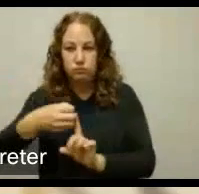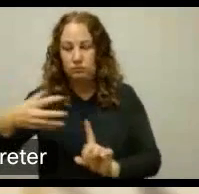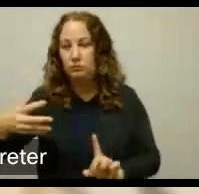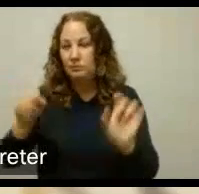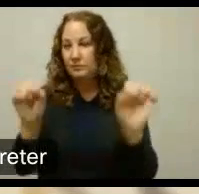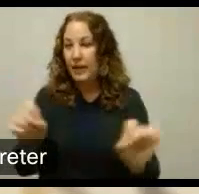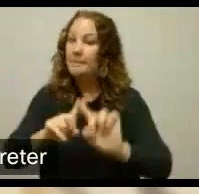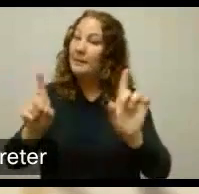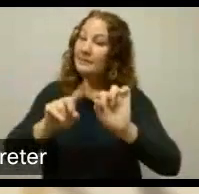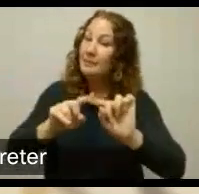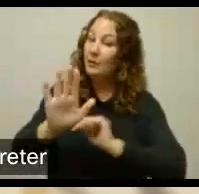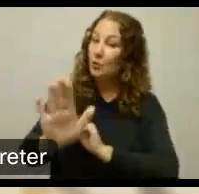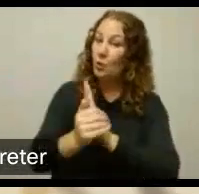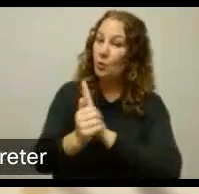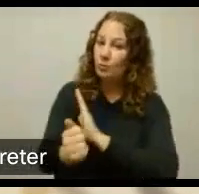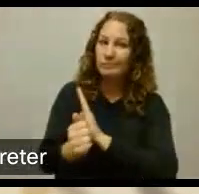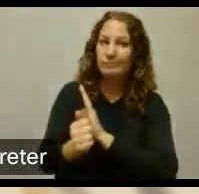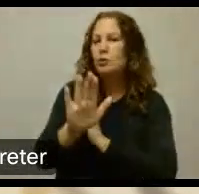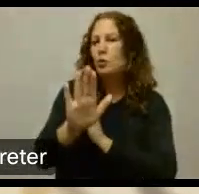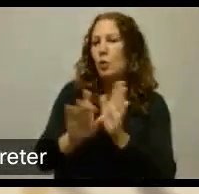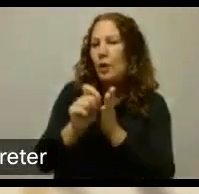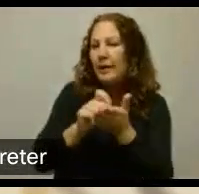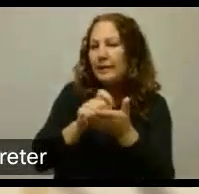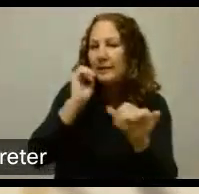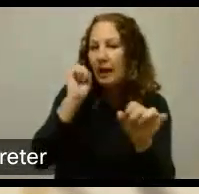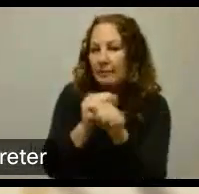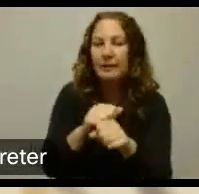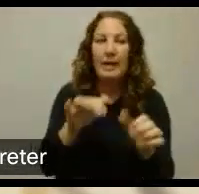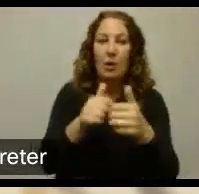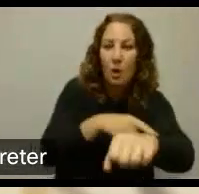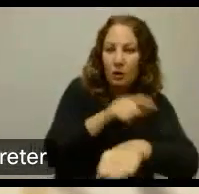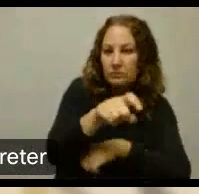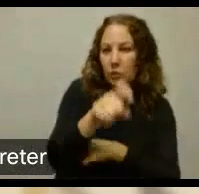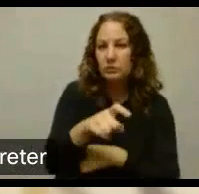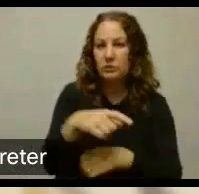dependent on your writing assignment, the length, the scope, etc.